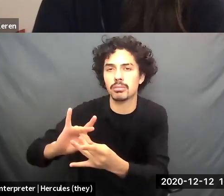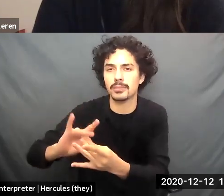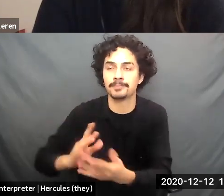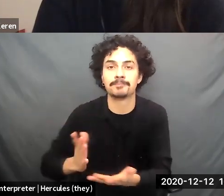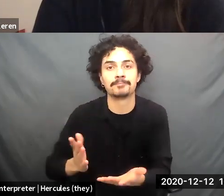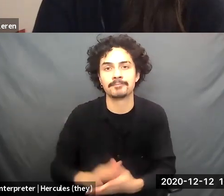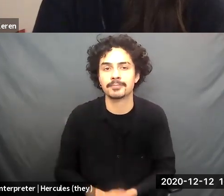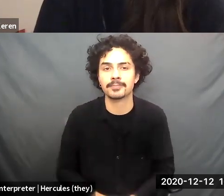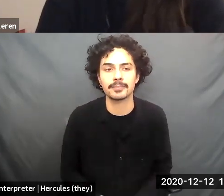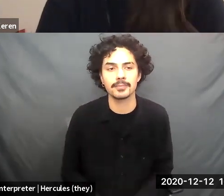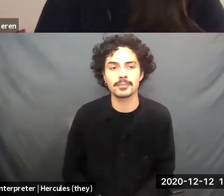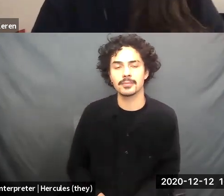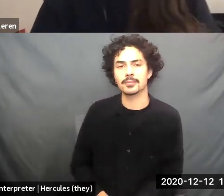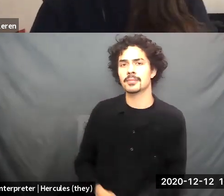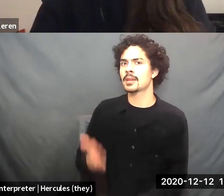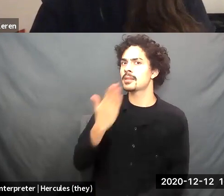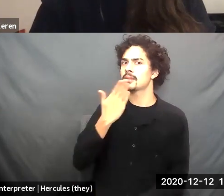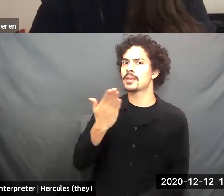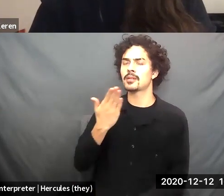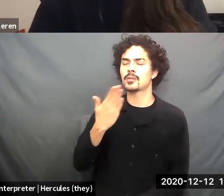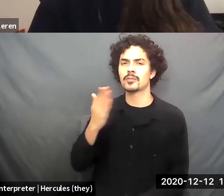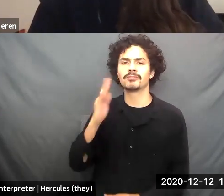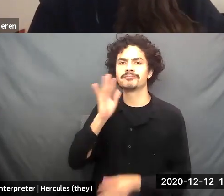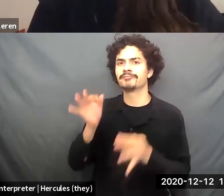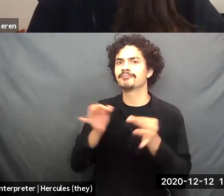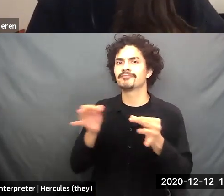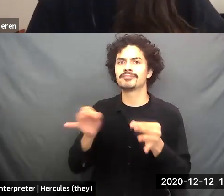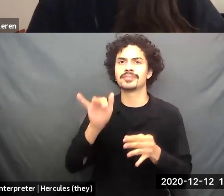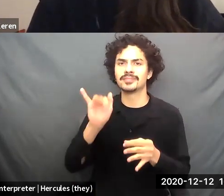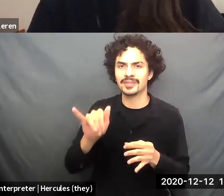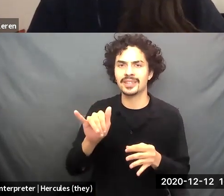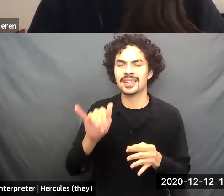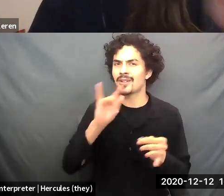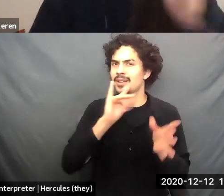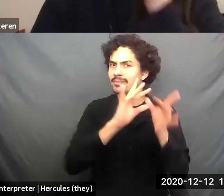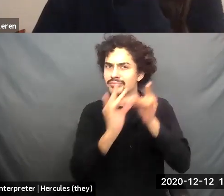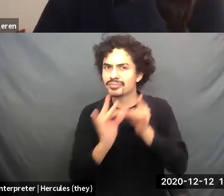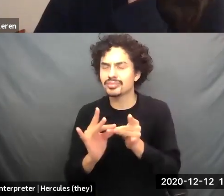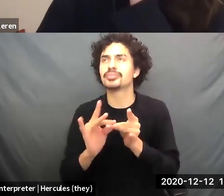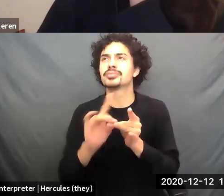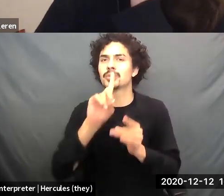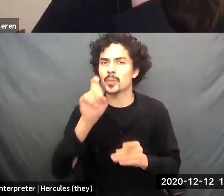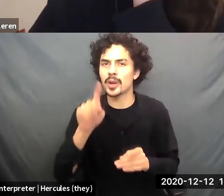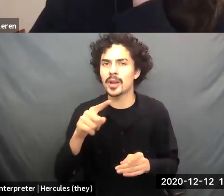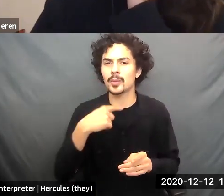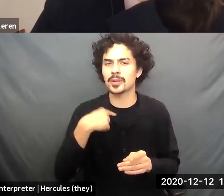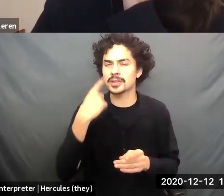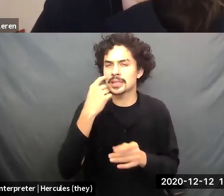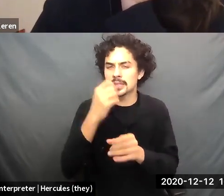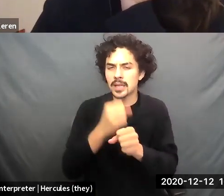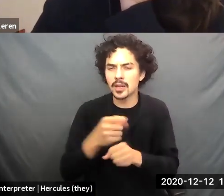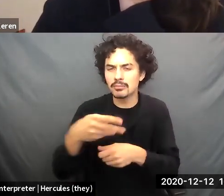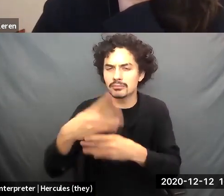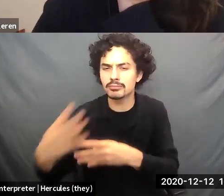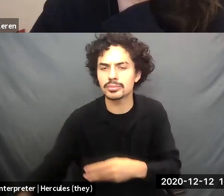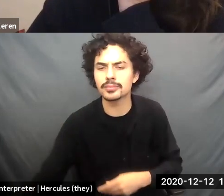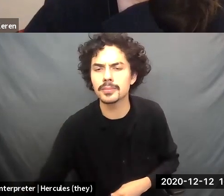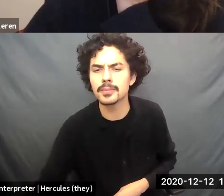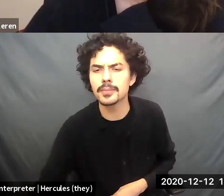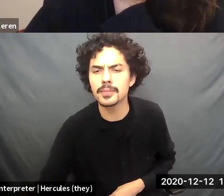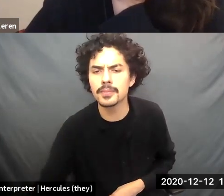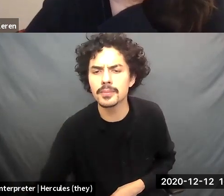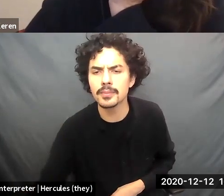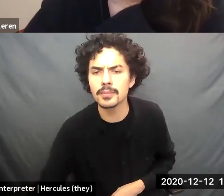Thank you for mentioning that. And it, it feeds into a question that, that we just got from Alex in the audience,